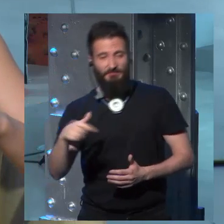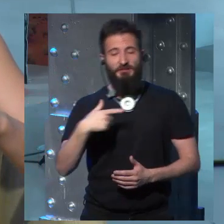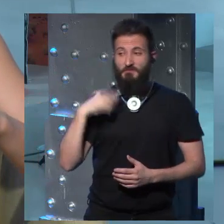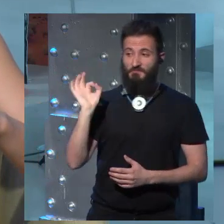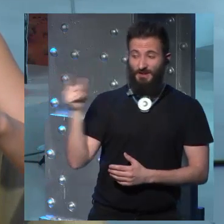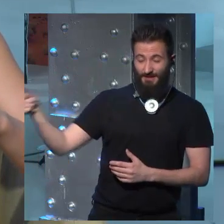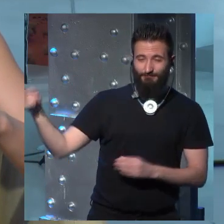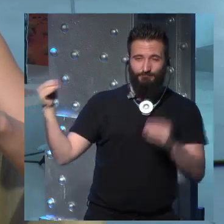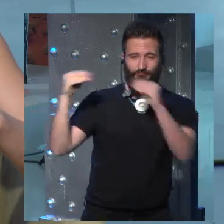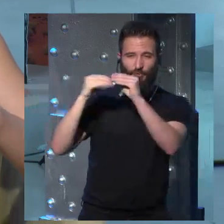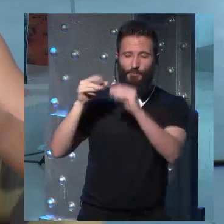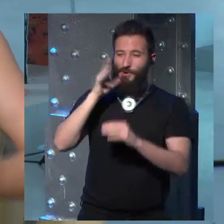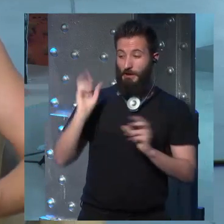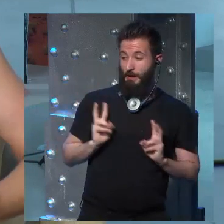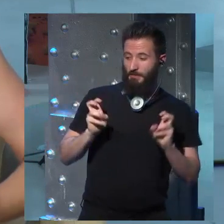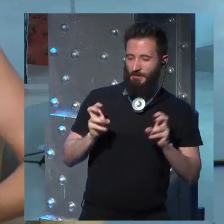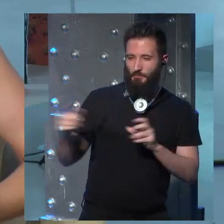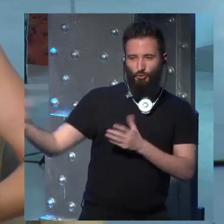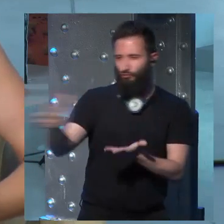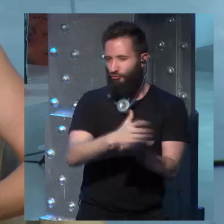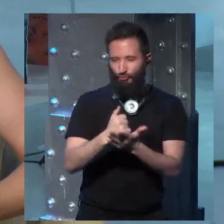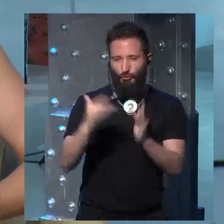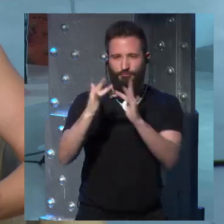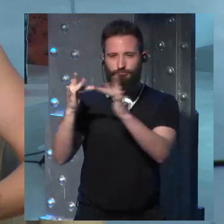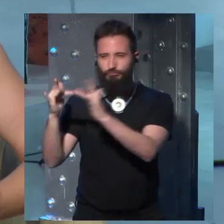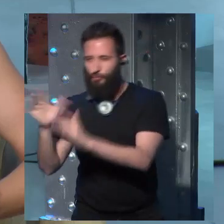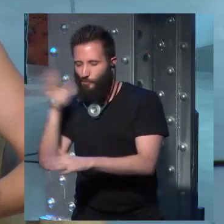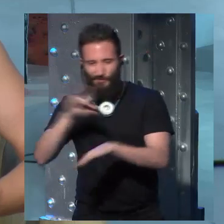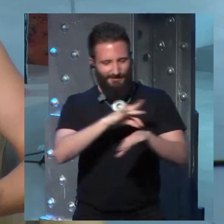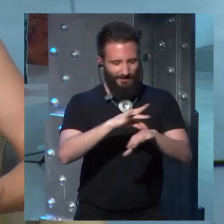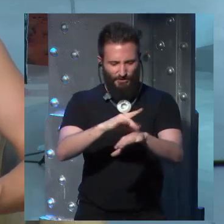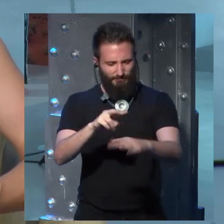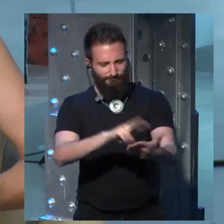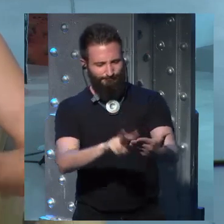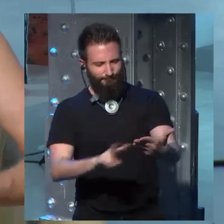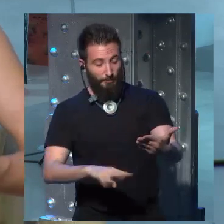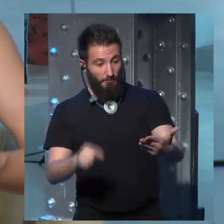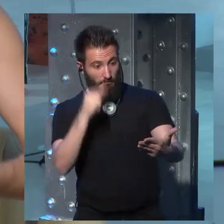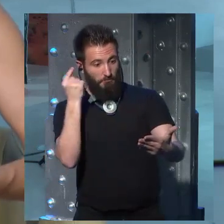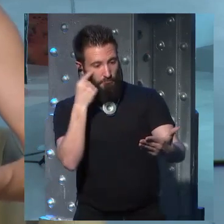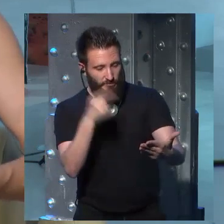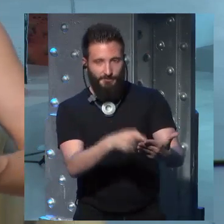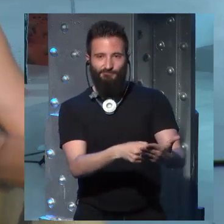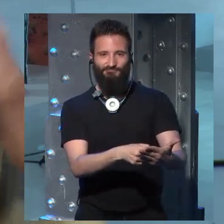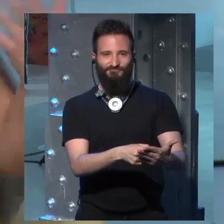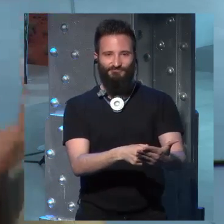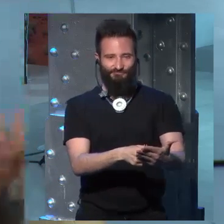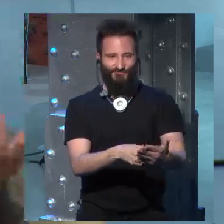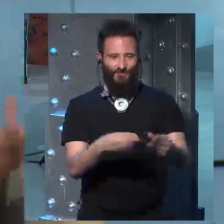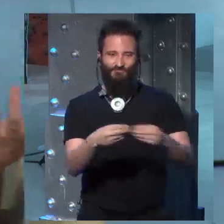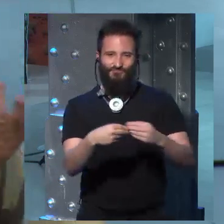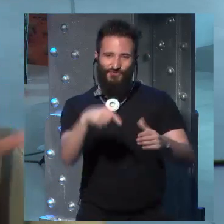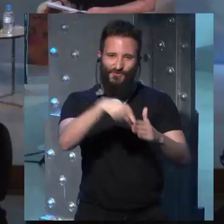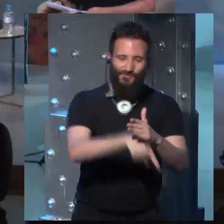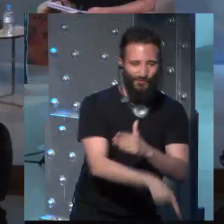with when you saw the scripts is when you first knew, oh, wow, there is incredible depth. And then I watched